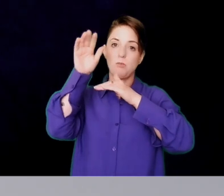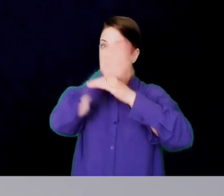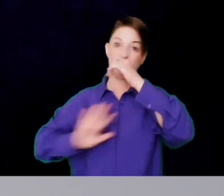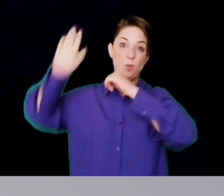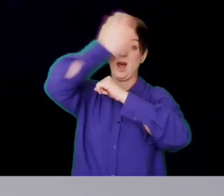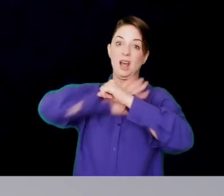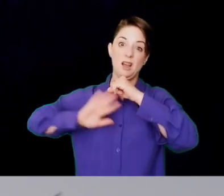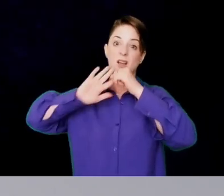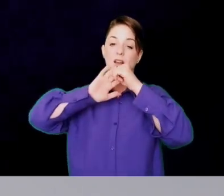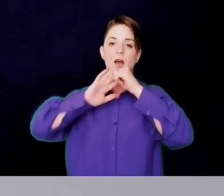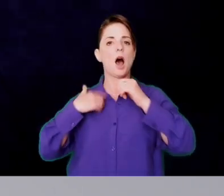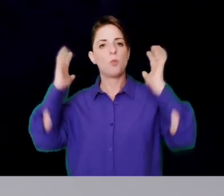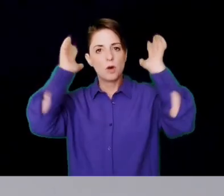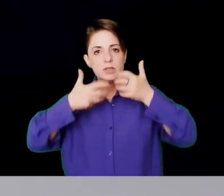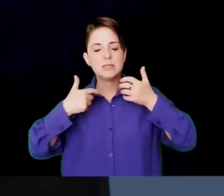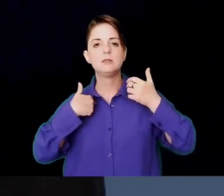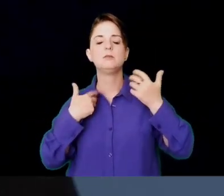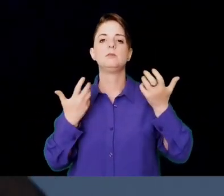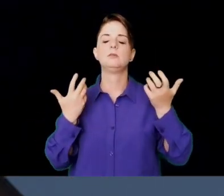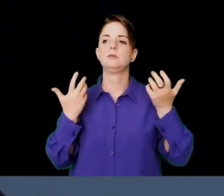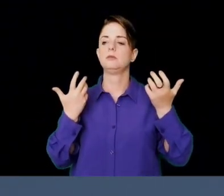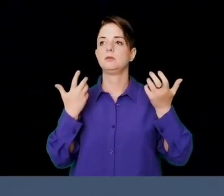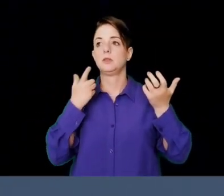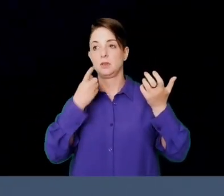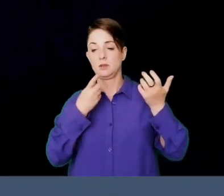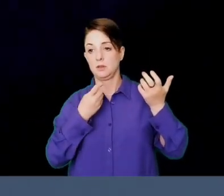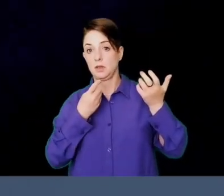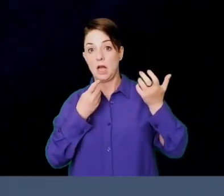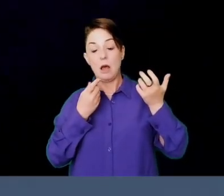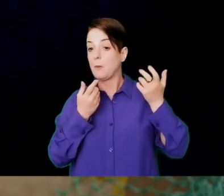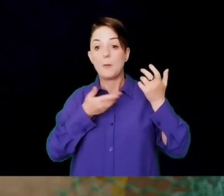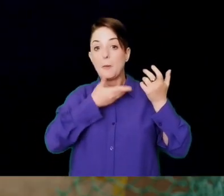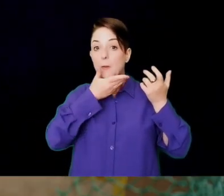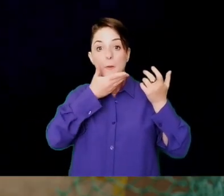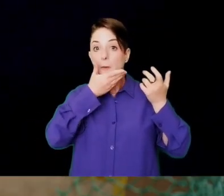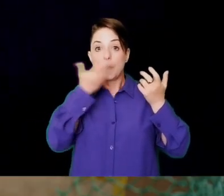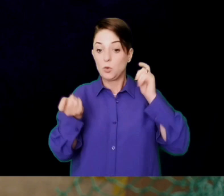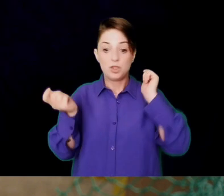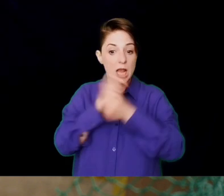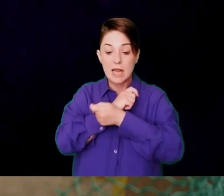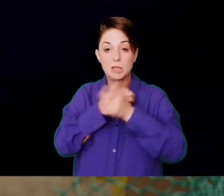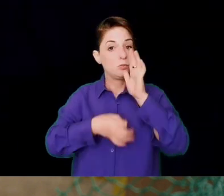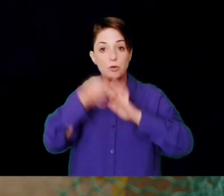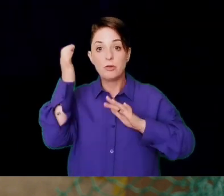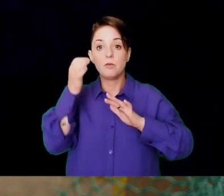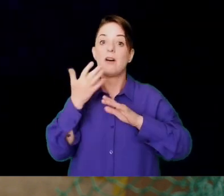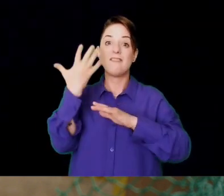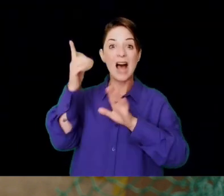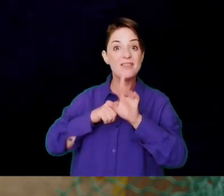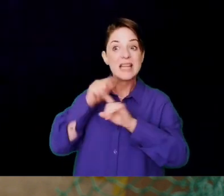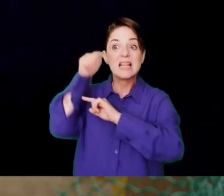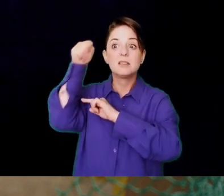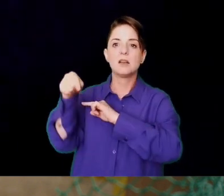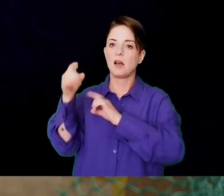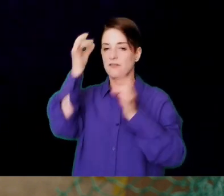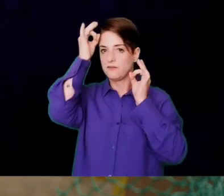now. What am I worried about? Well, it's getting that way that if something's not done now, then forget it, in 5